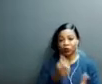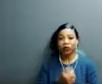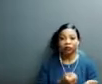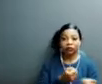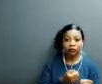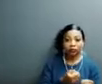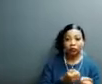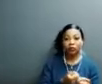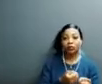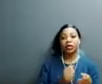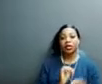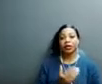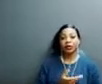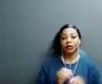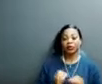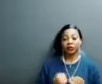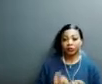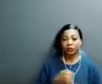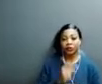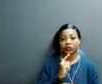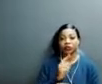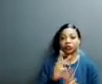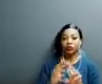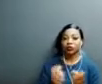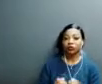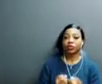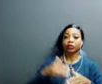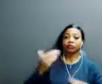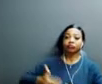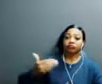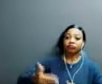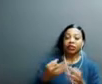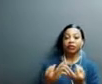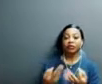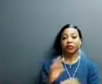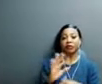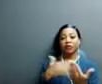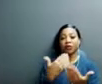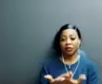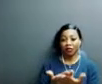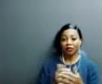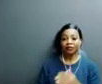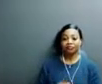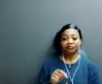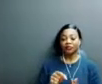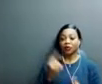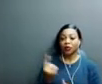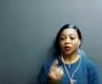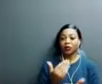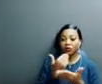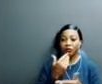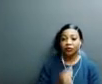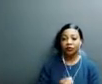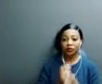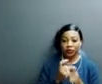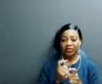organizations, um, in keeping those webinars regular and free for everyone. Uh, we always appreciate donations. It's a beautiful sign